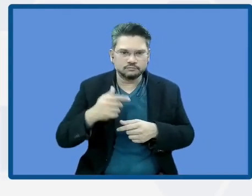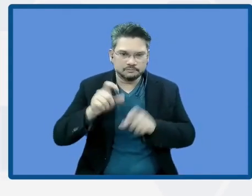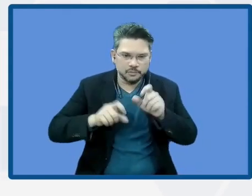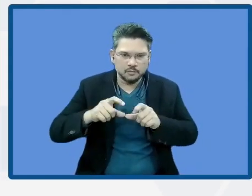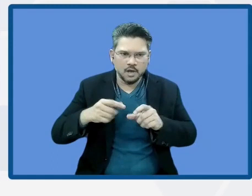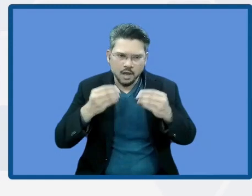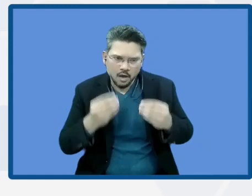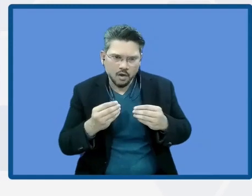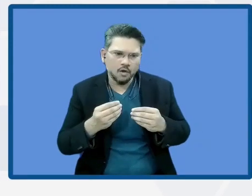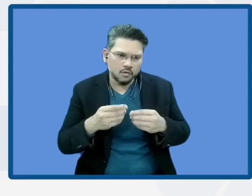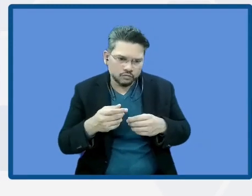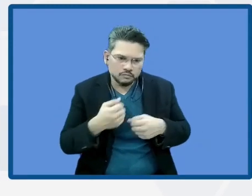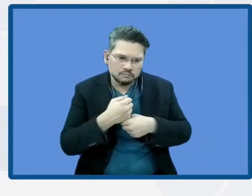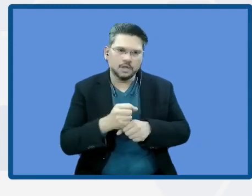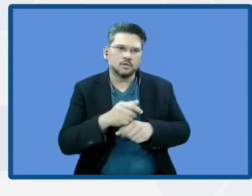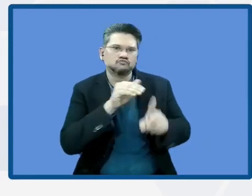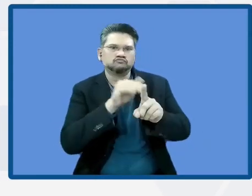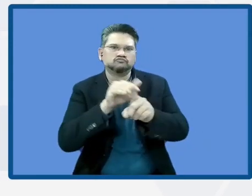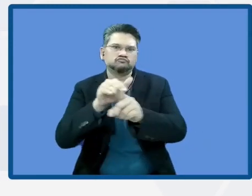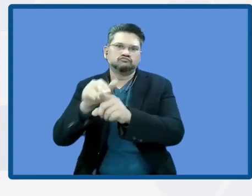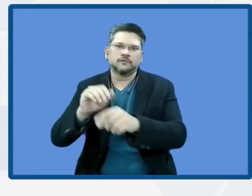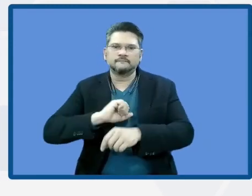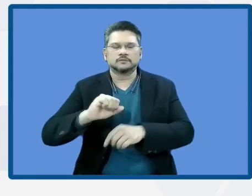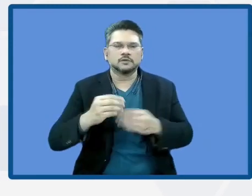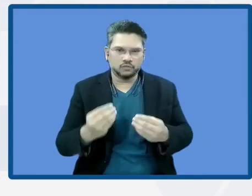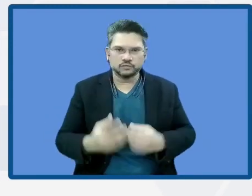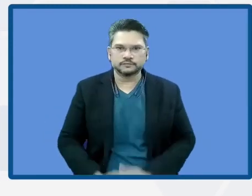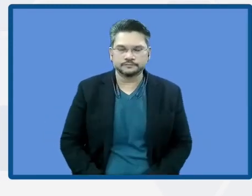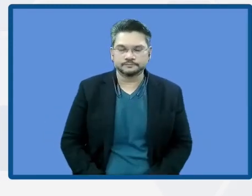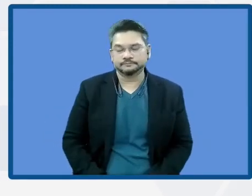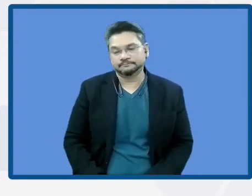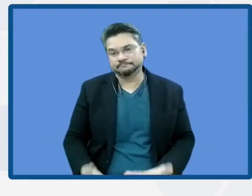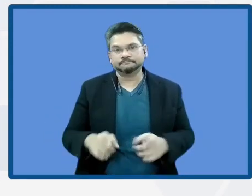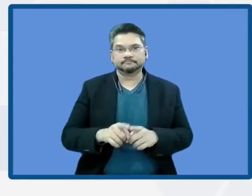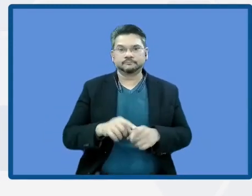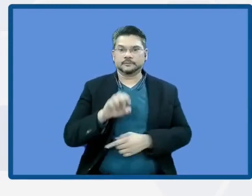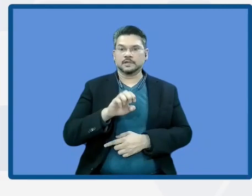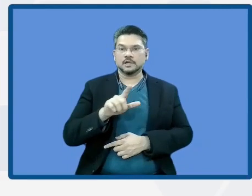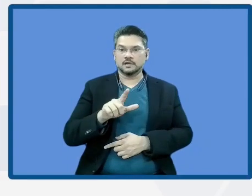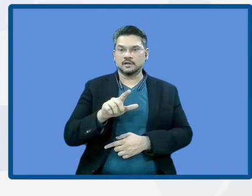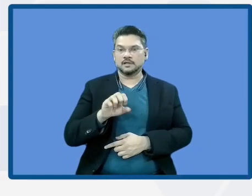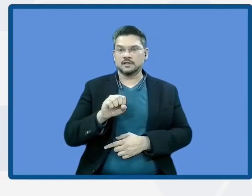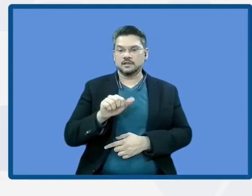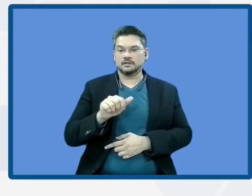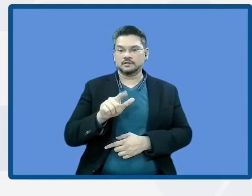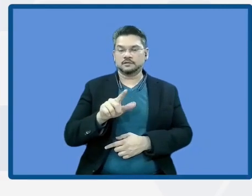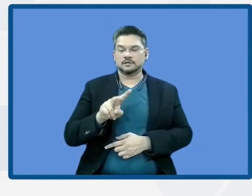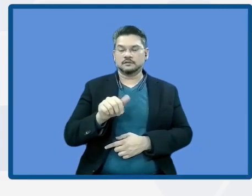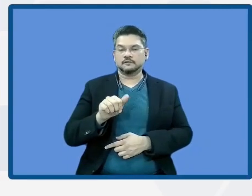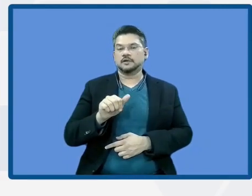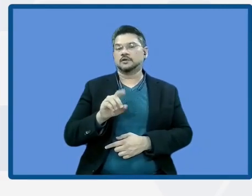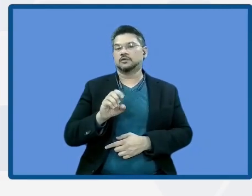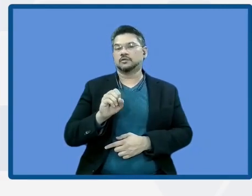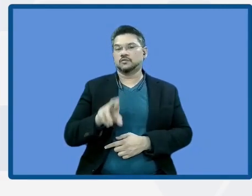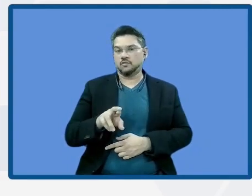you, Alicia. When it comes to El Salvador, I'd like to share with you that